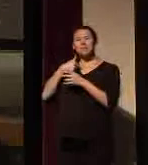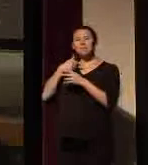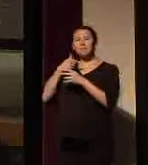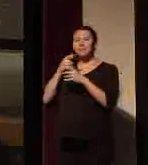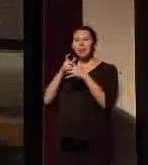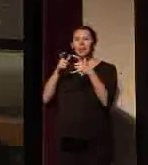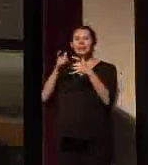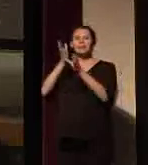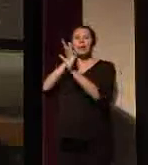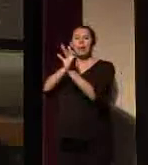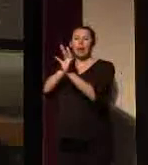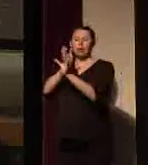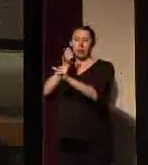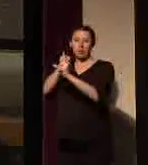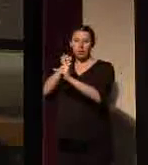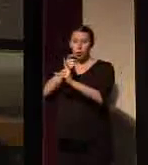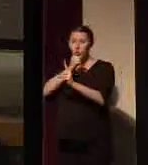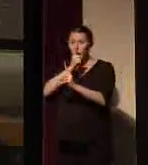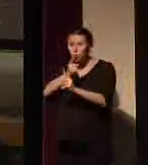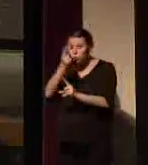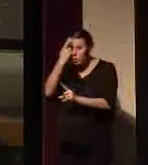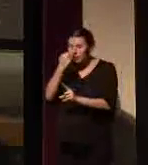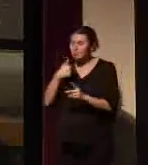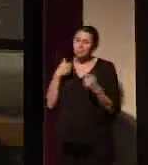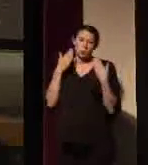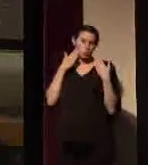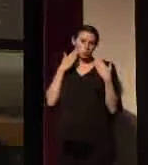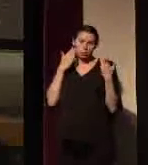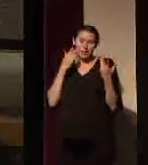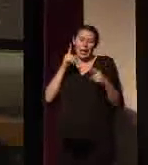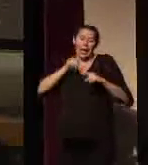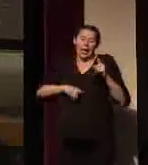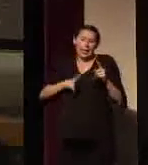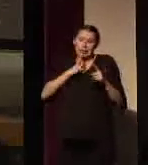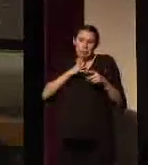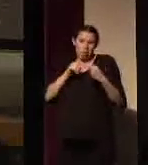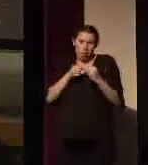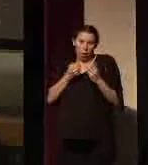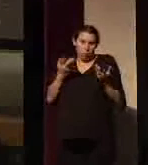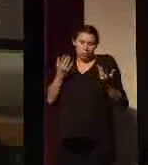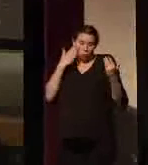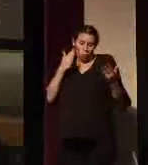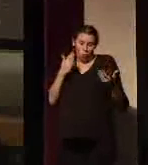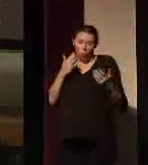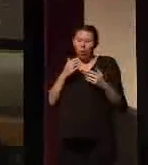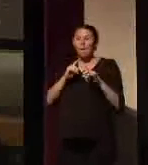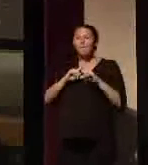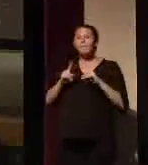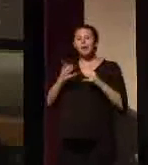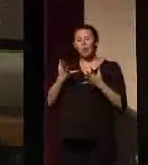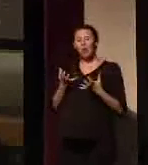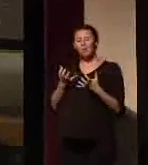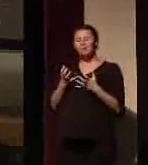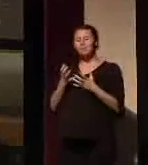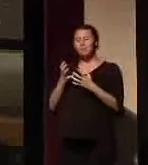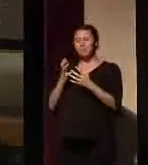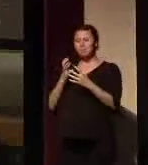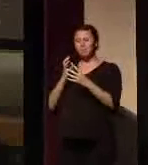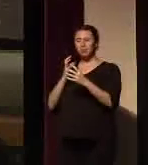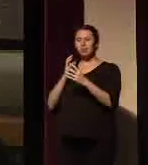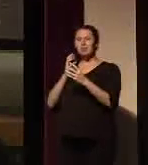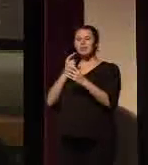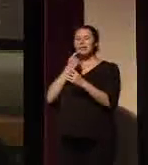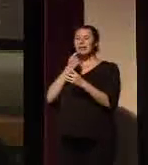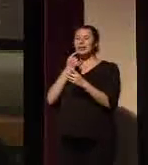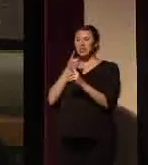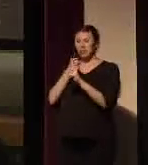true reasons I cannot speak to, but I did want to just jump in and say, I think from a psychological